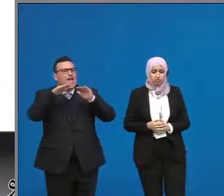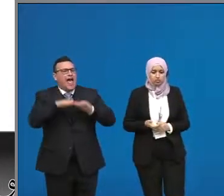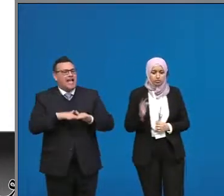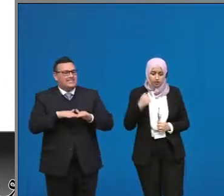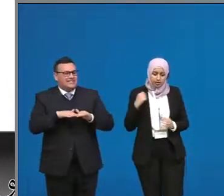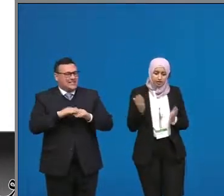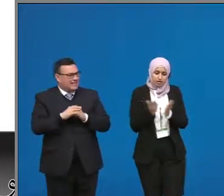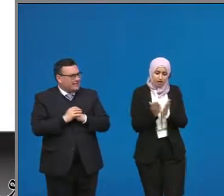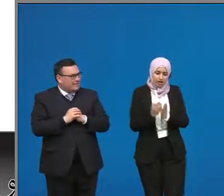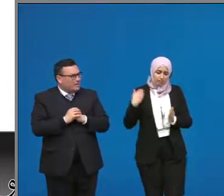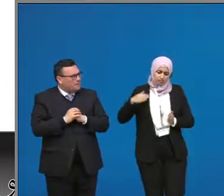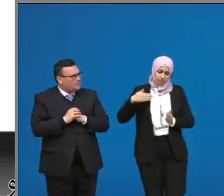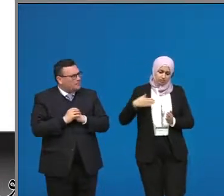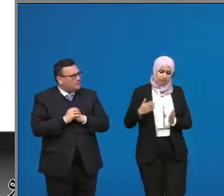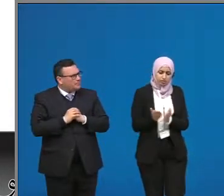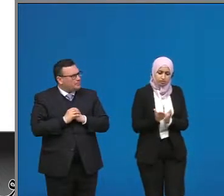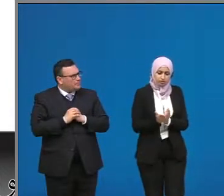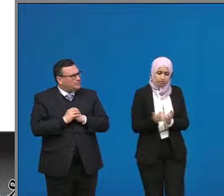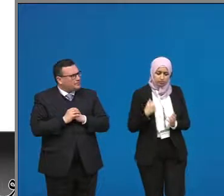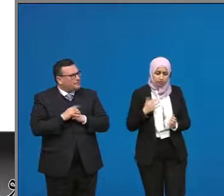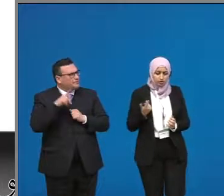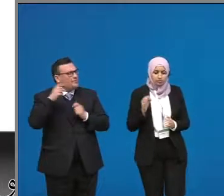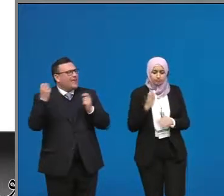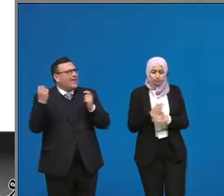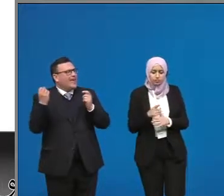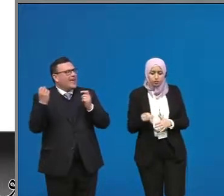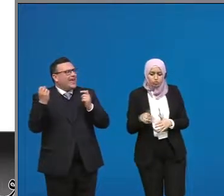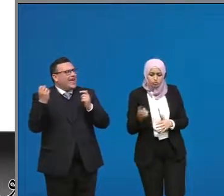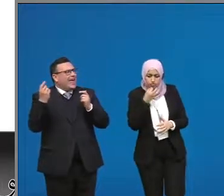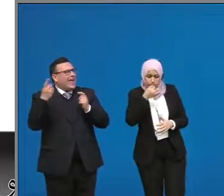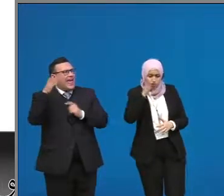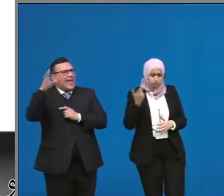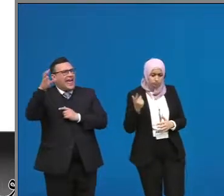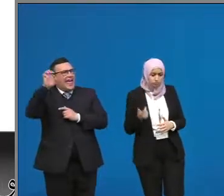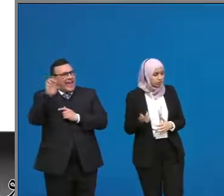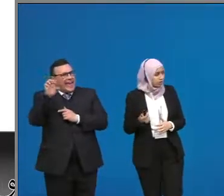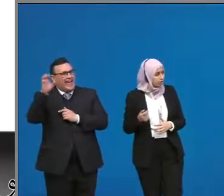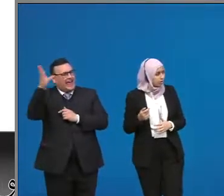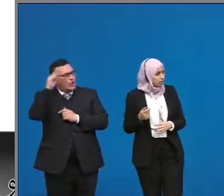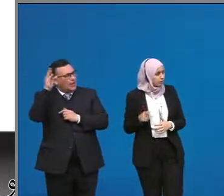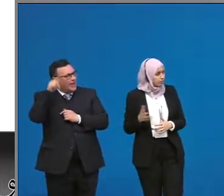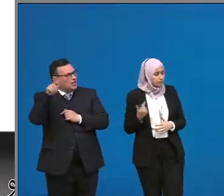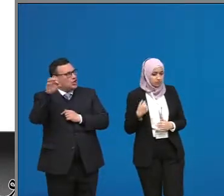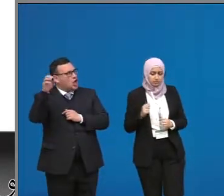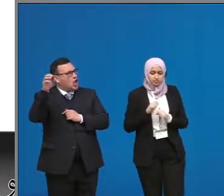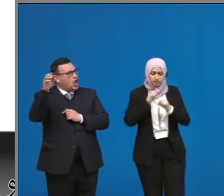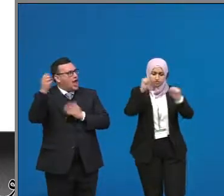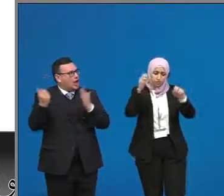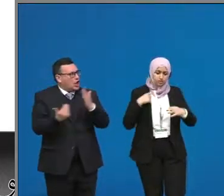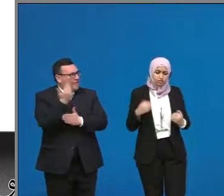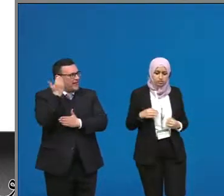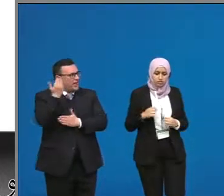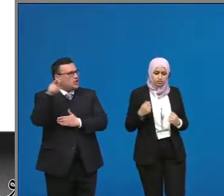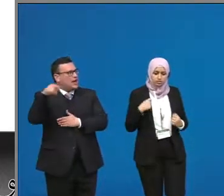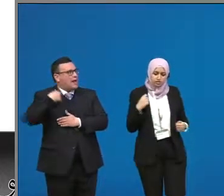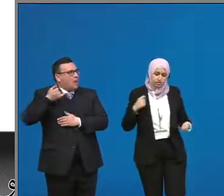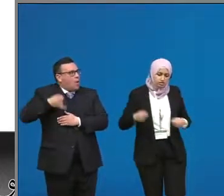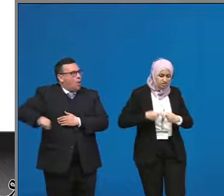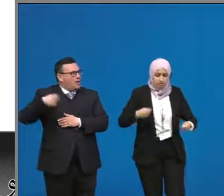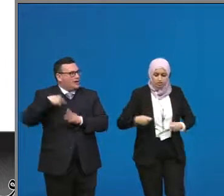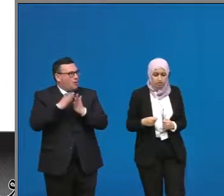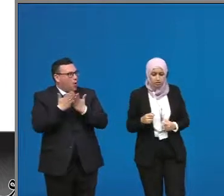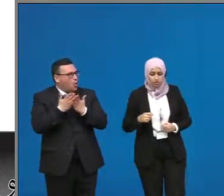Industrial Revolution was translated to Arabic in partnership with the Union